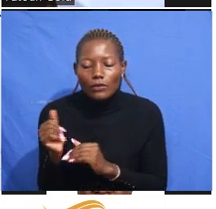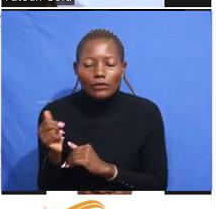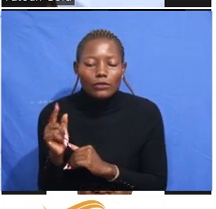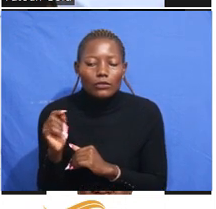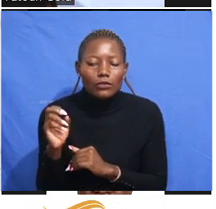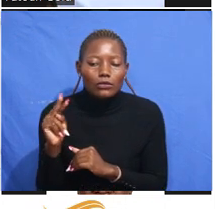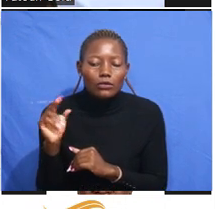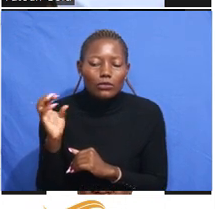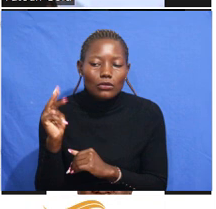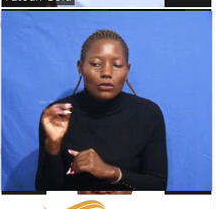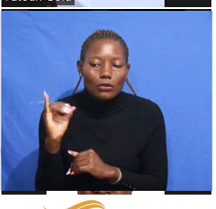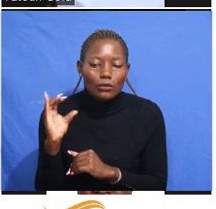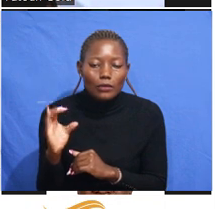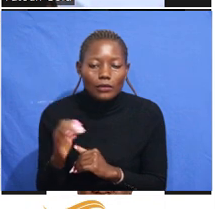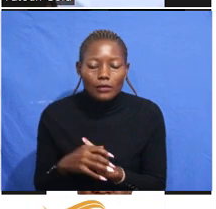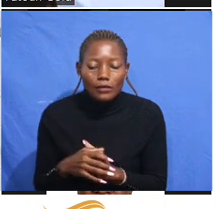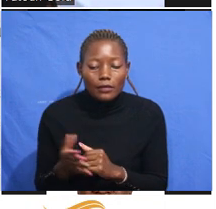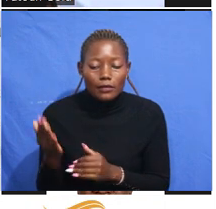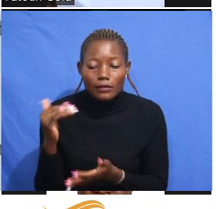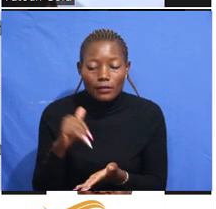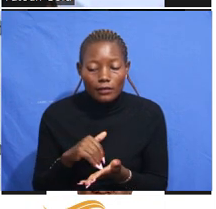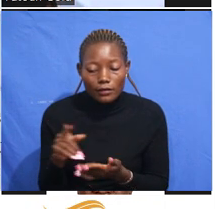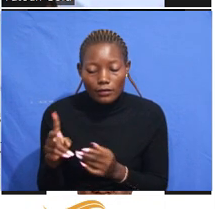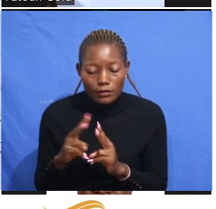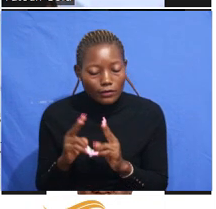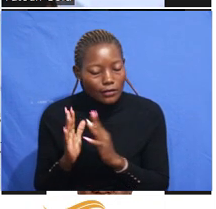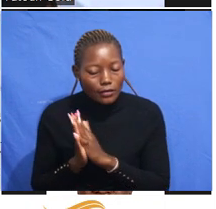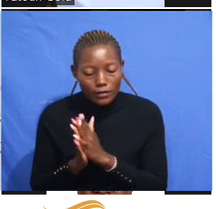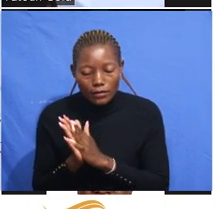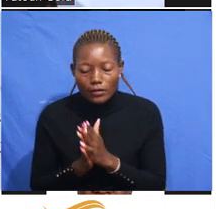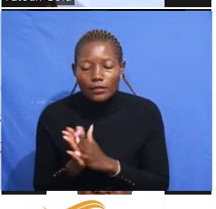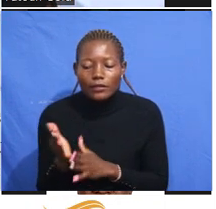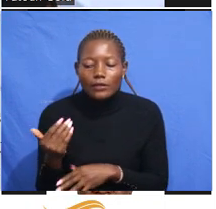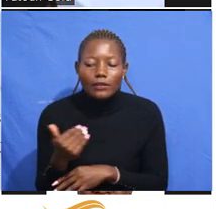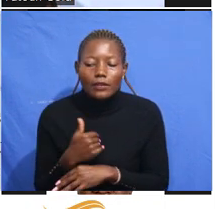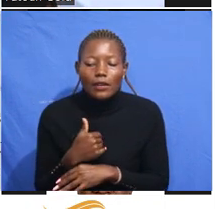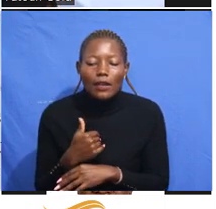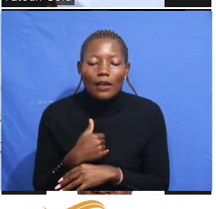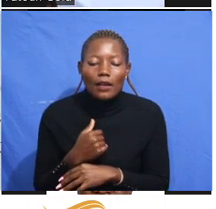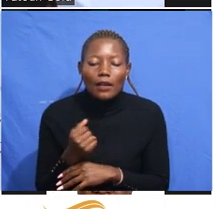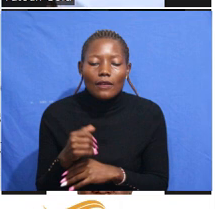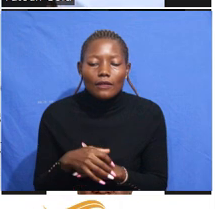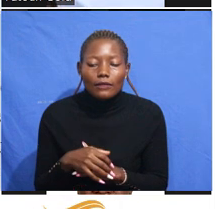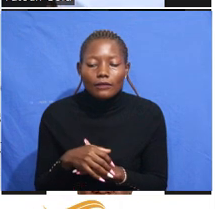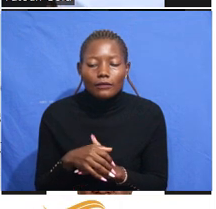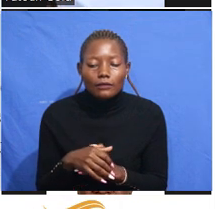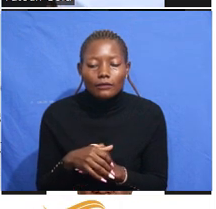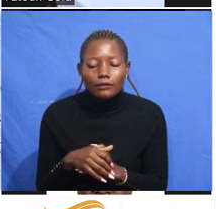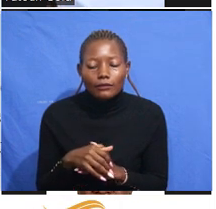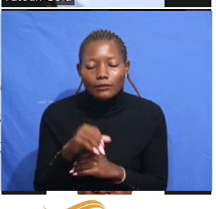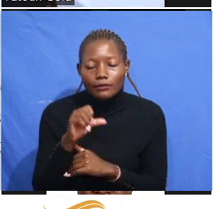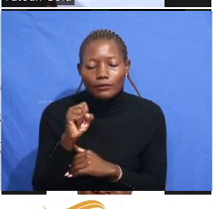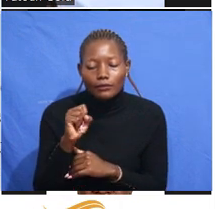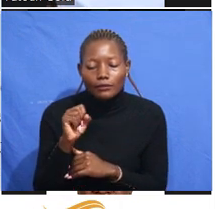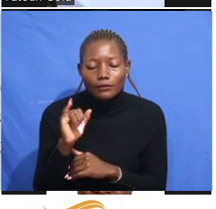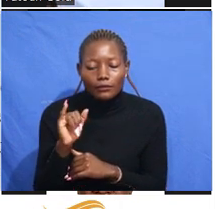division, again, you will find, and this again is very interesting, you now have the sympathetic and parasympathetic division. I